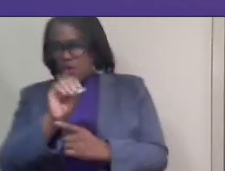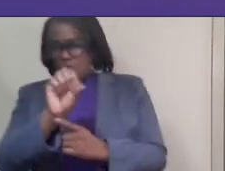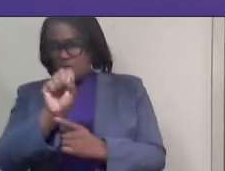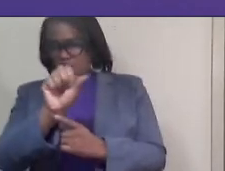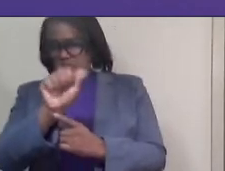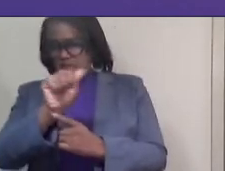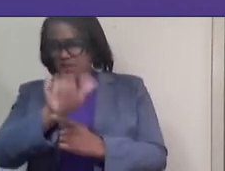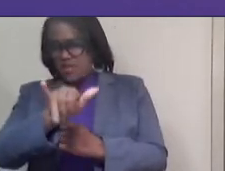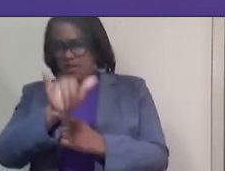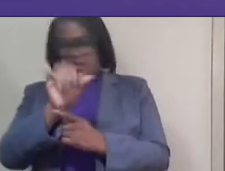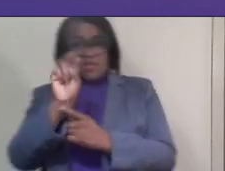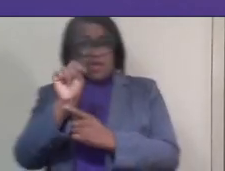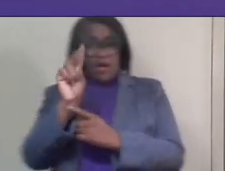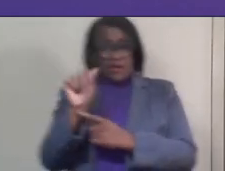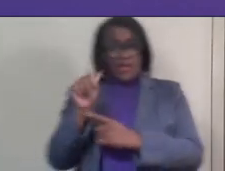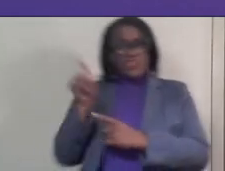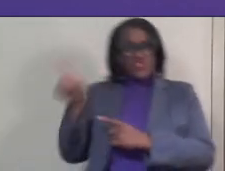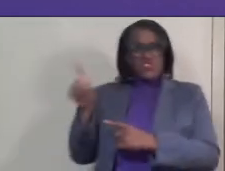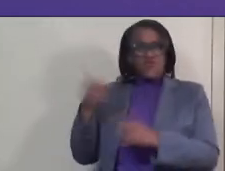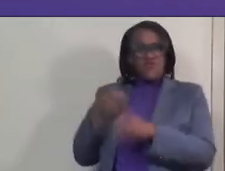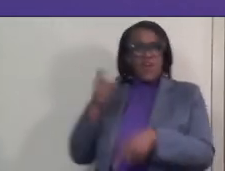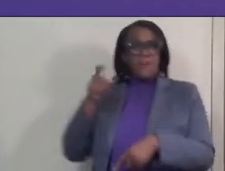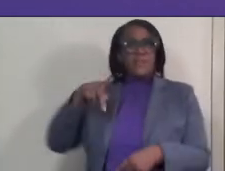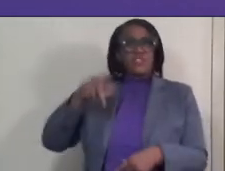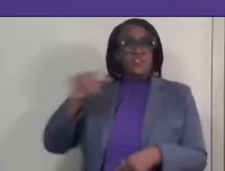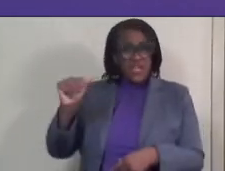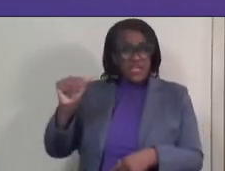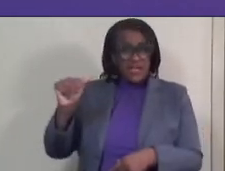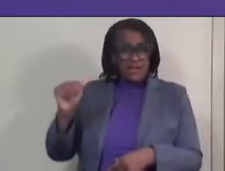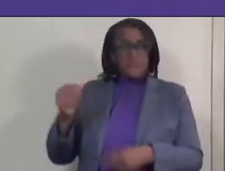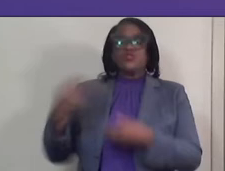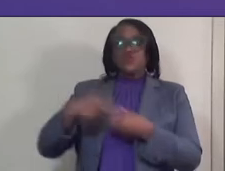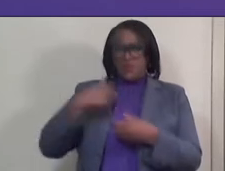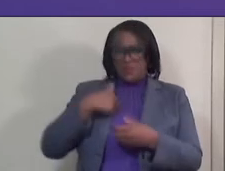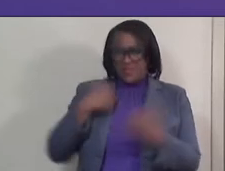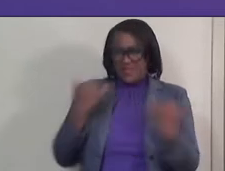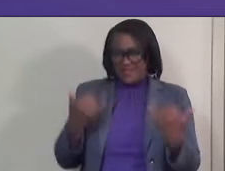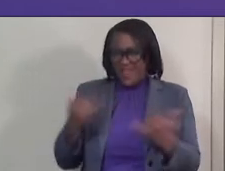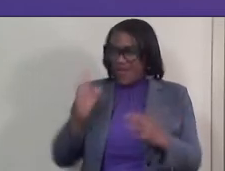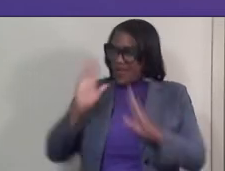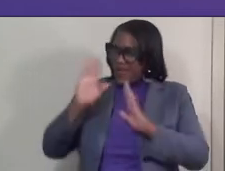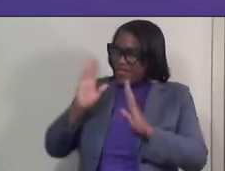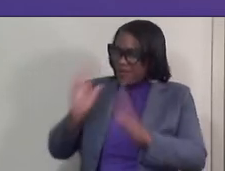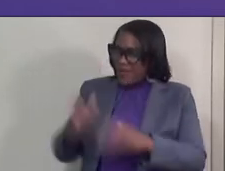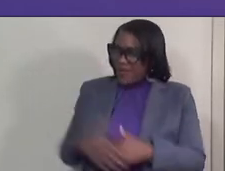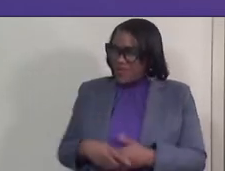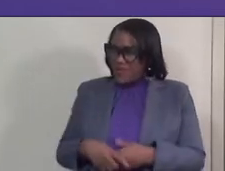of Swarthmore, Pennsylvania, to join me. Hi, Jeanine.